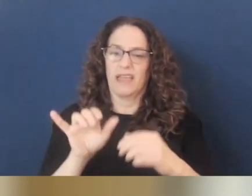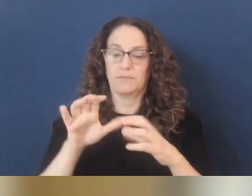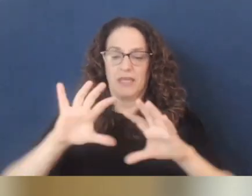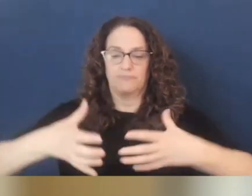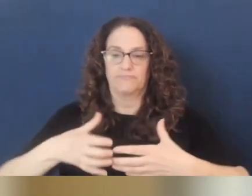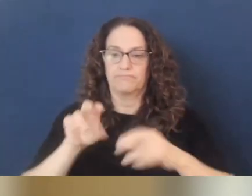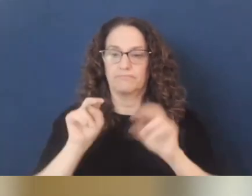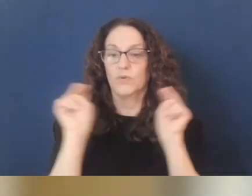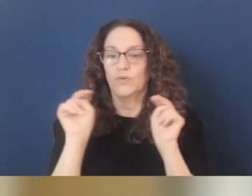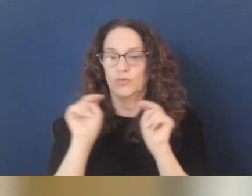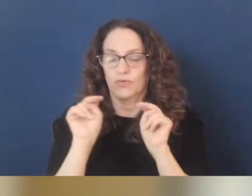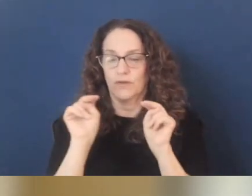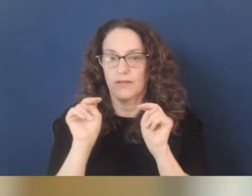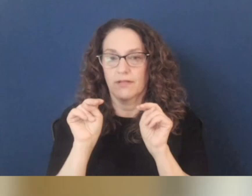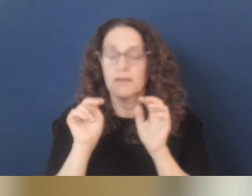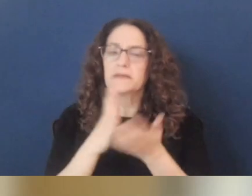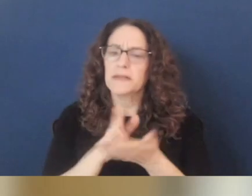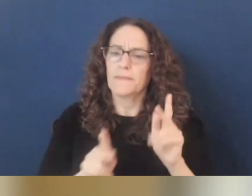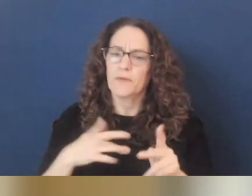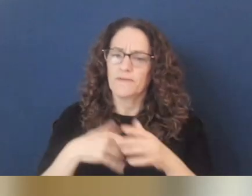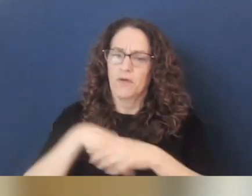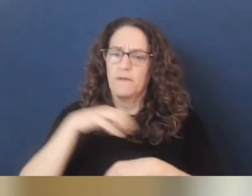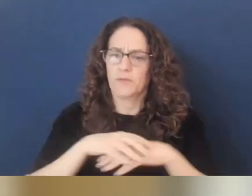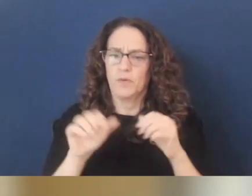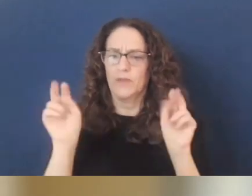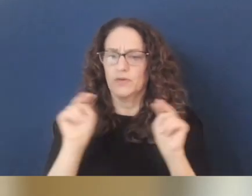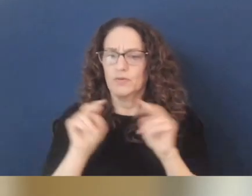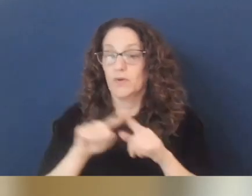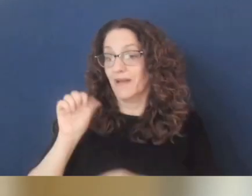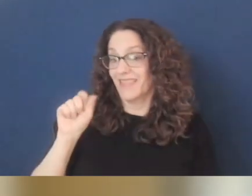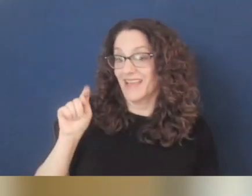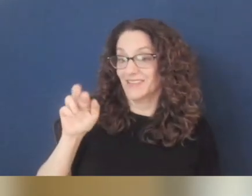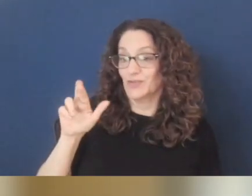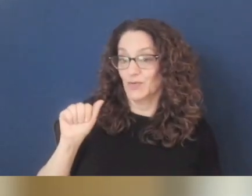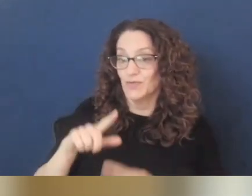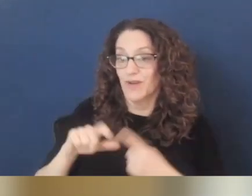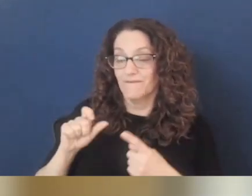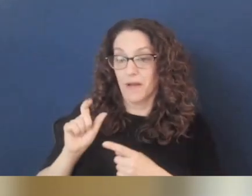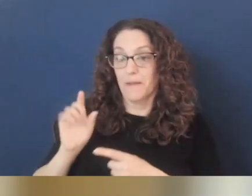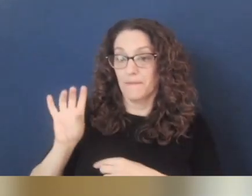But the sutta says, just put them into two categories, useful, not useful,